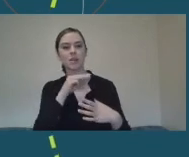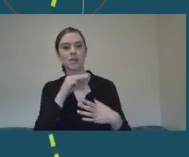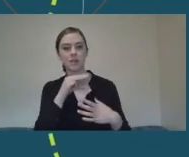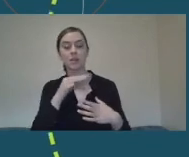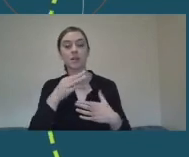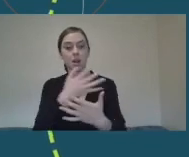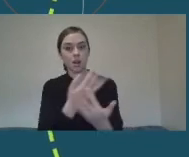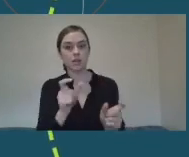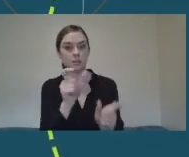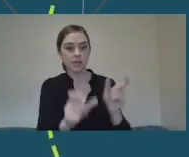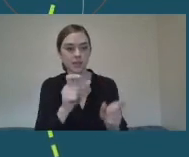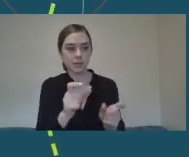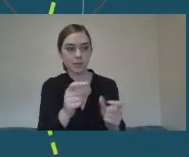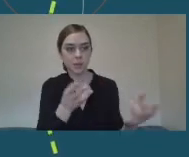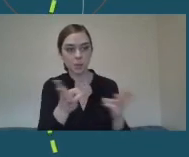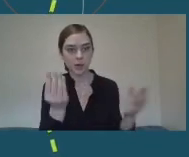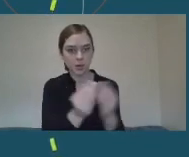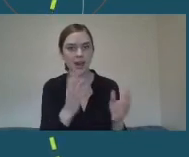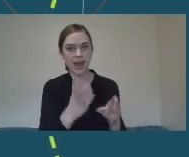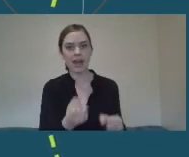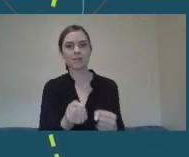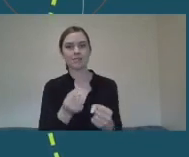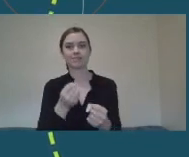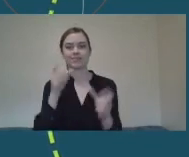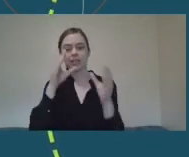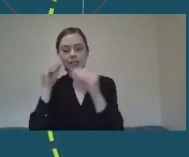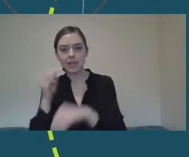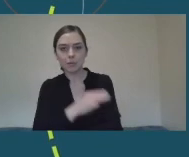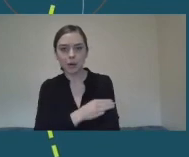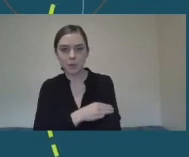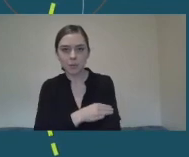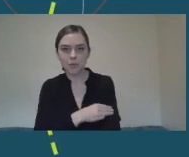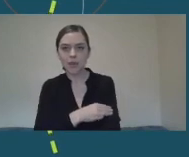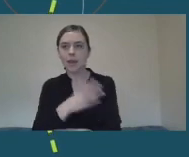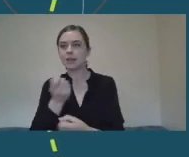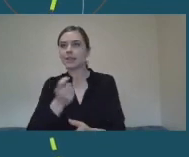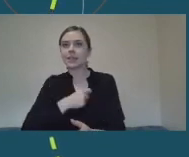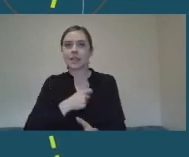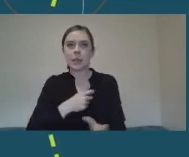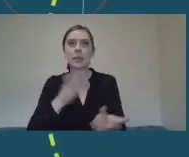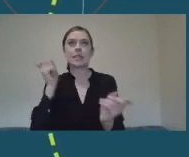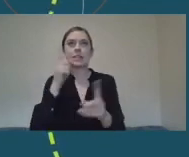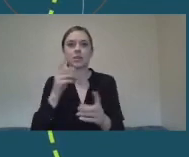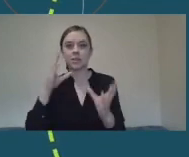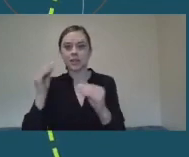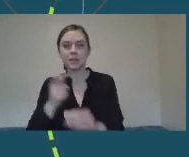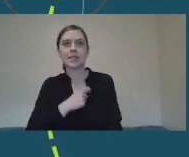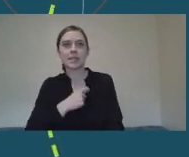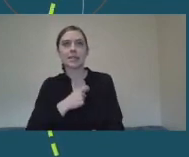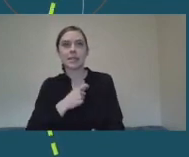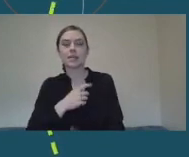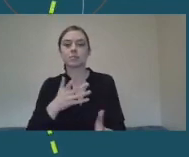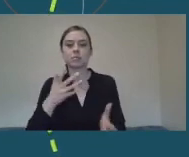have sleep disorders, sleep apnea, or they have a level of anxiety that makes it very difficult to sleep at night. So we have a